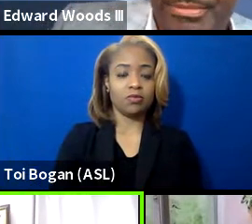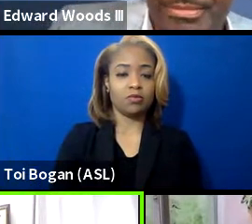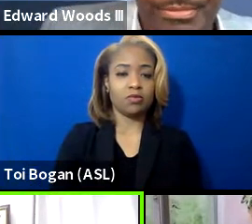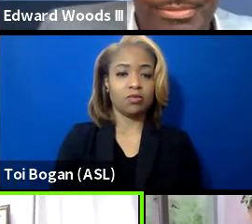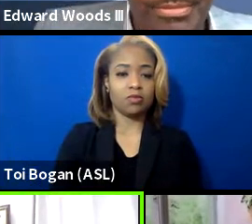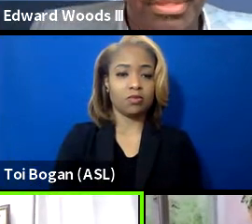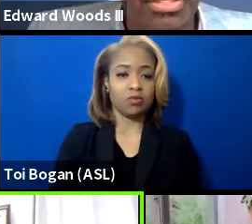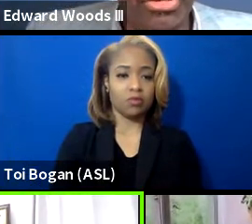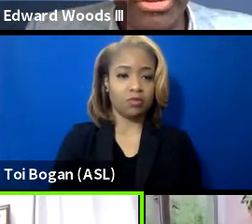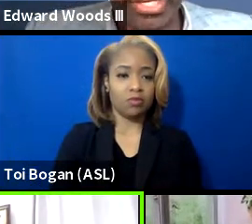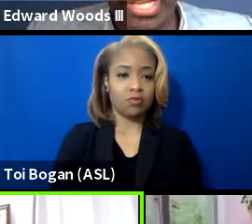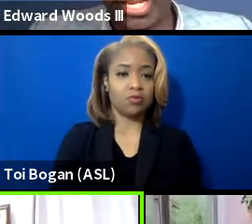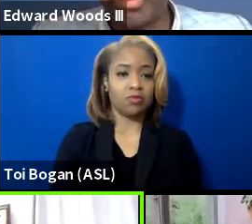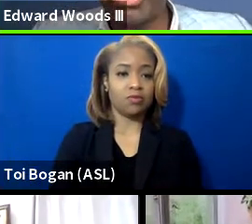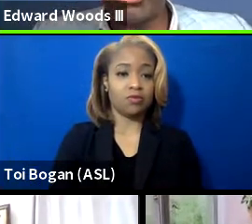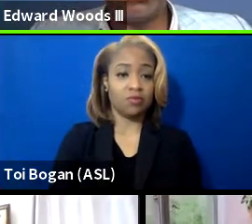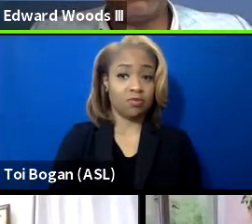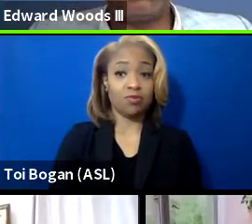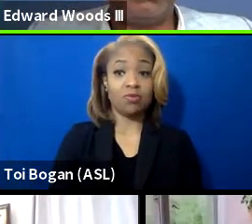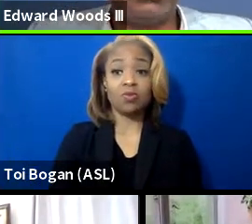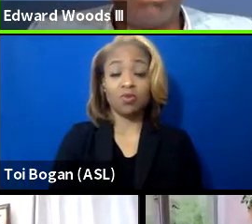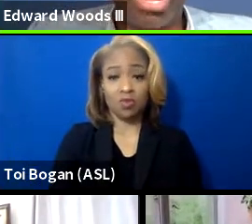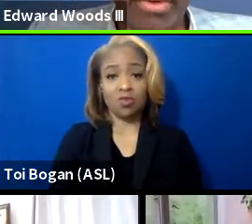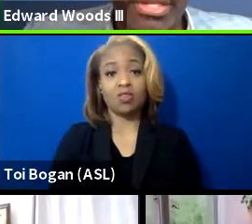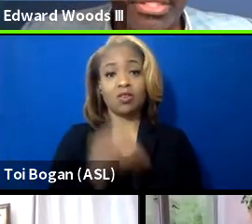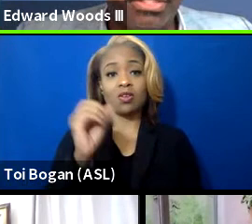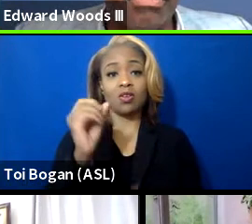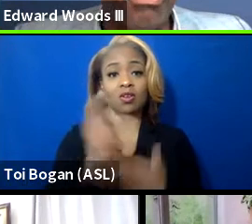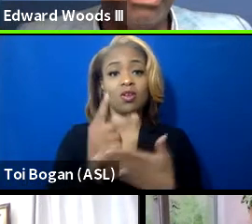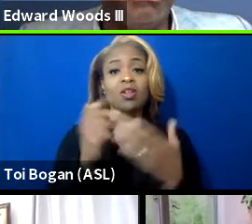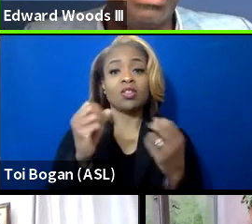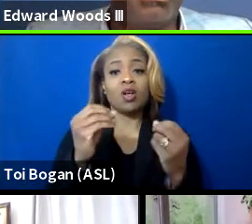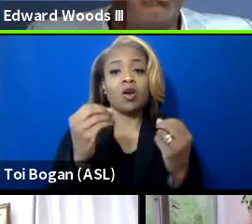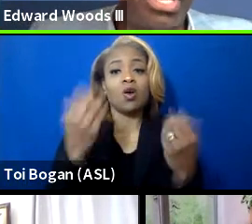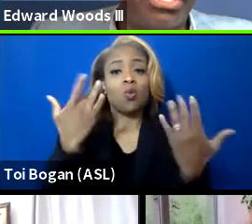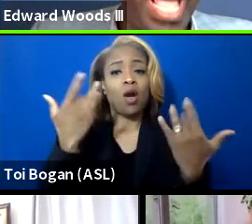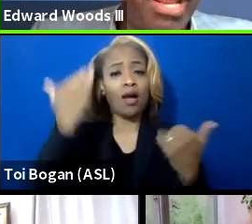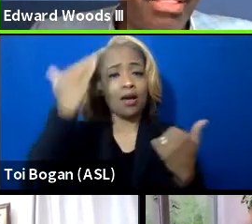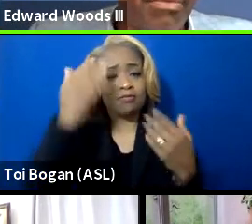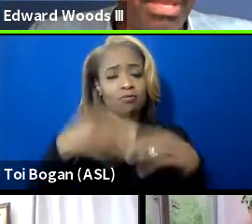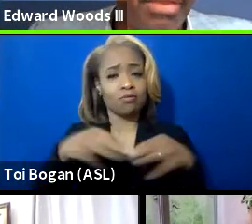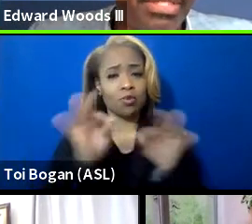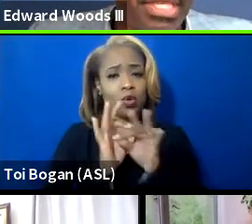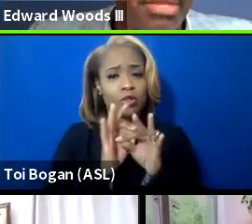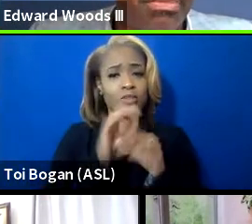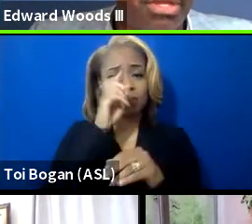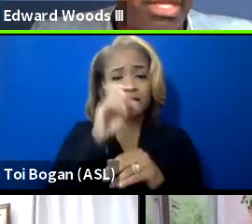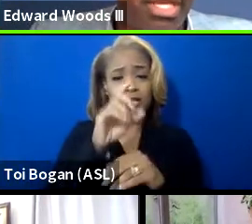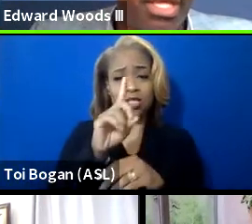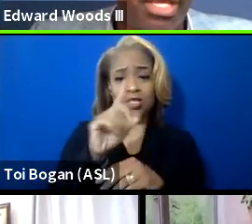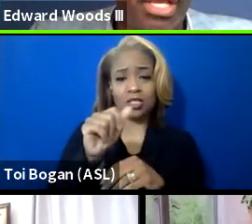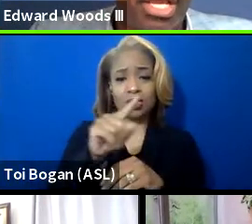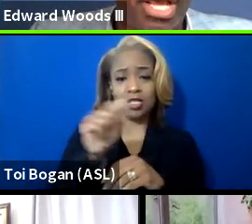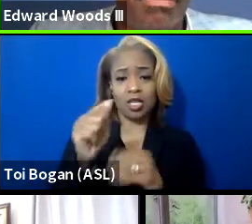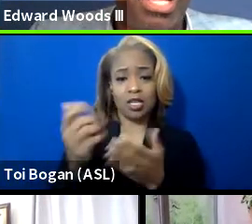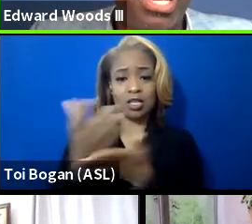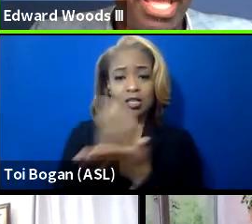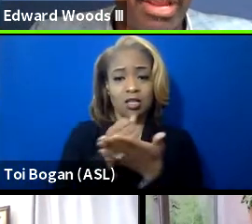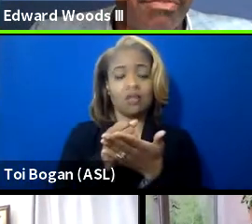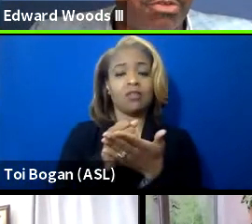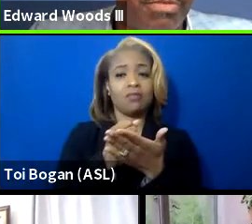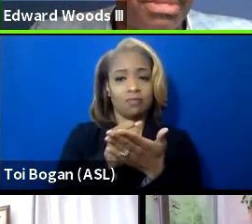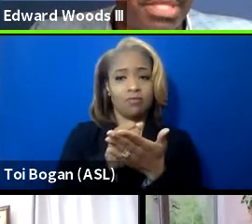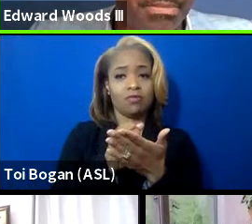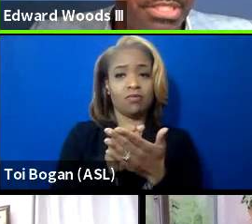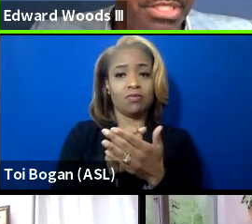So All right. it's Good. been And approved. as you know, the reason why awareness is important based upon our data that we received from the